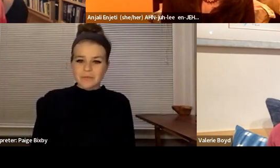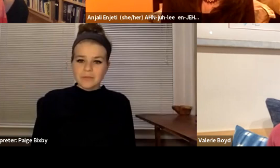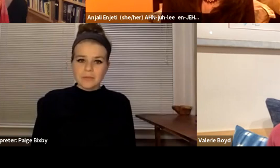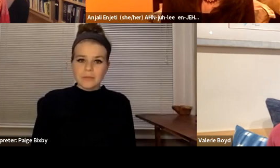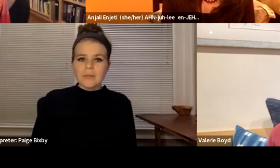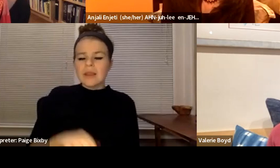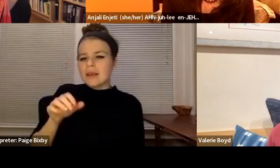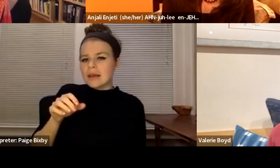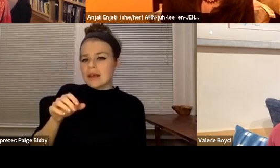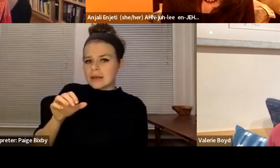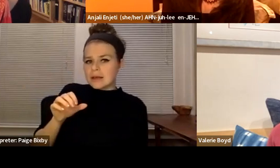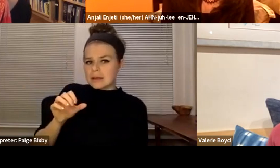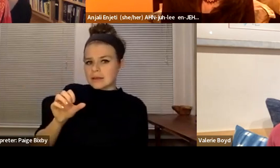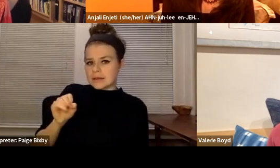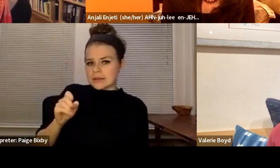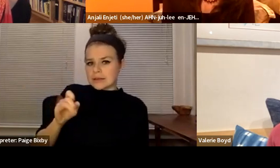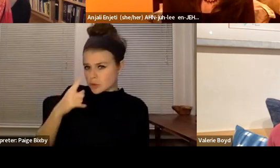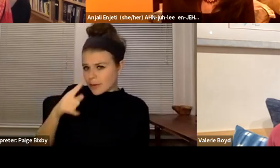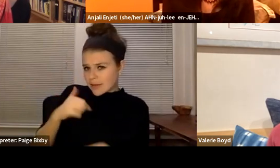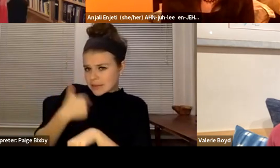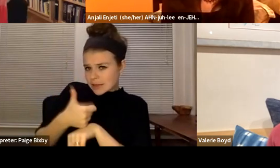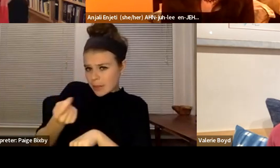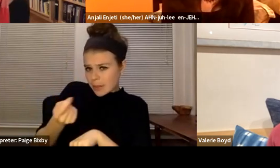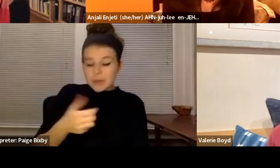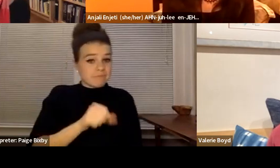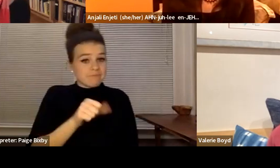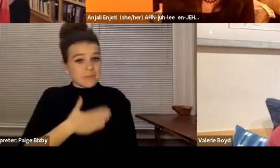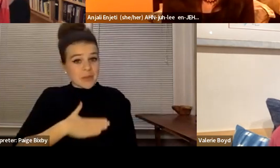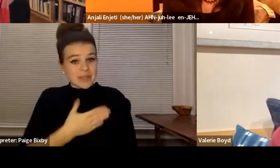Steve, can I set it up a little bit? Yes, please do.